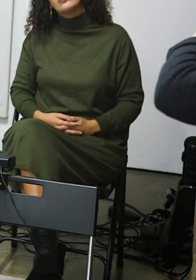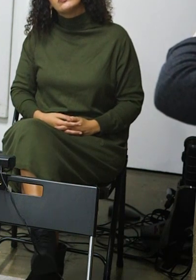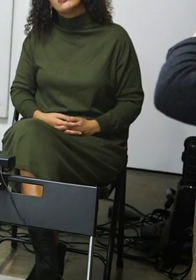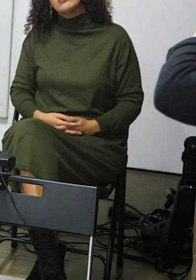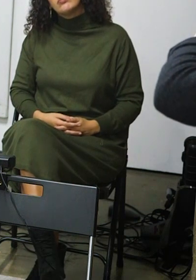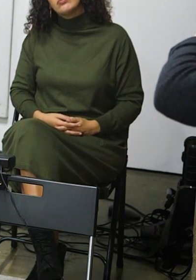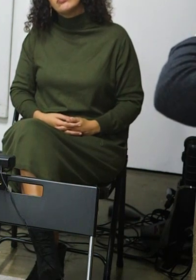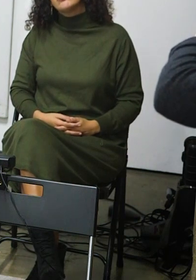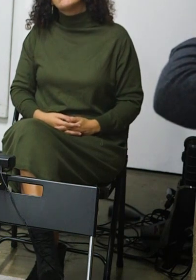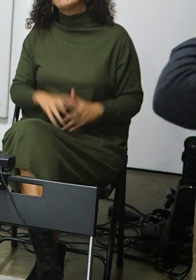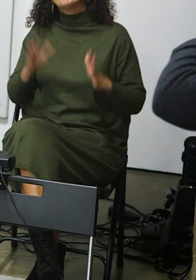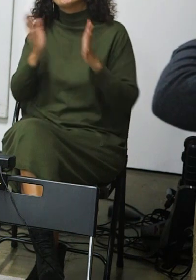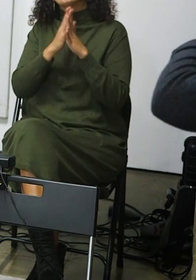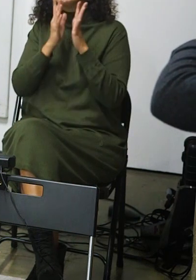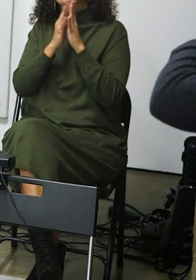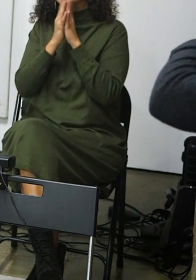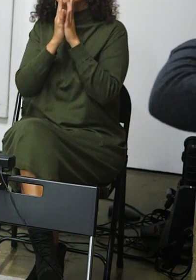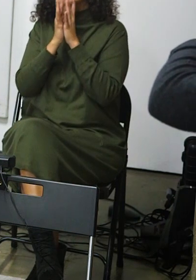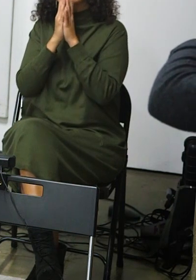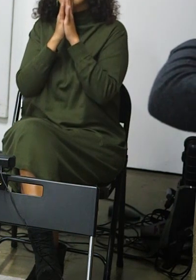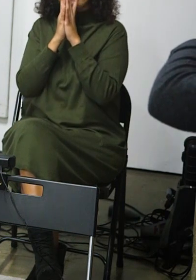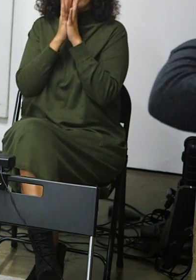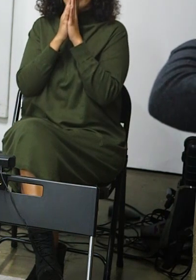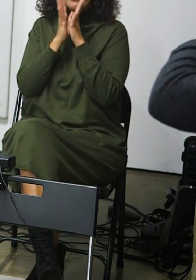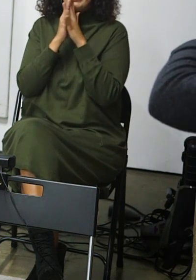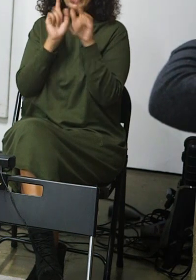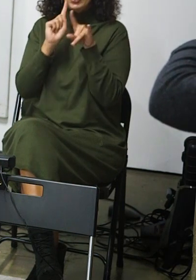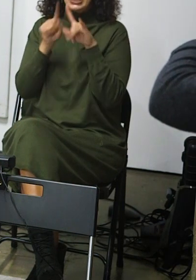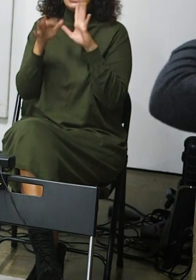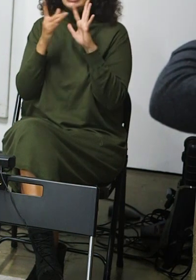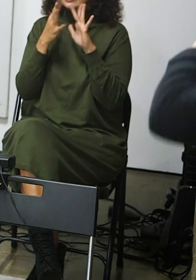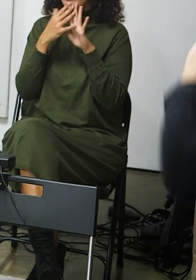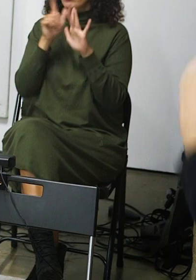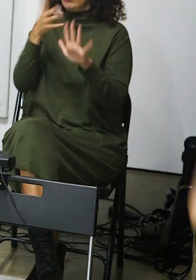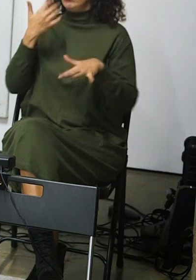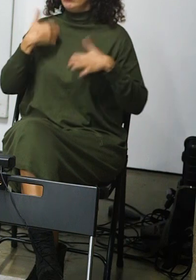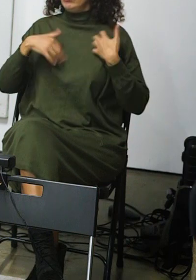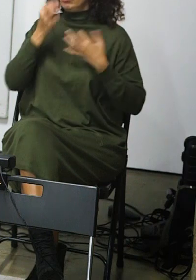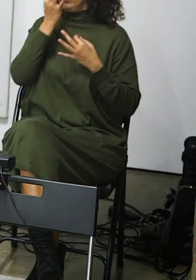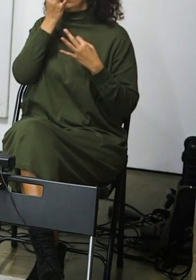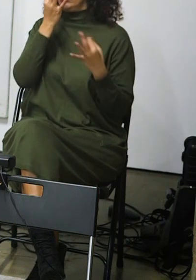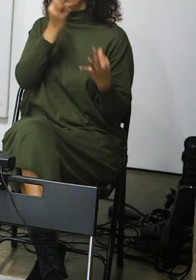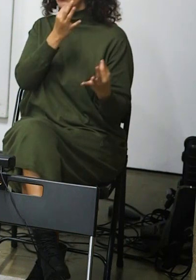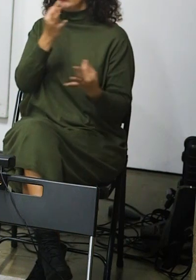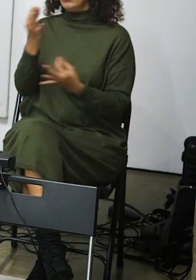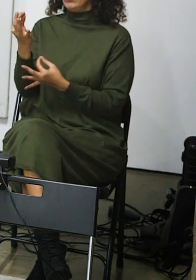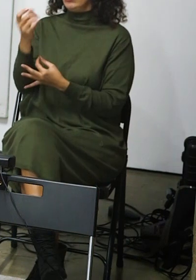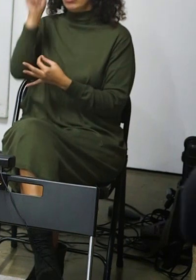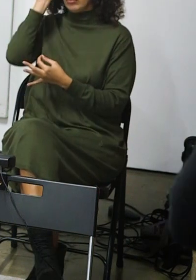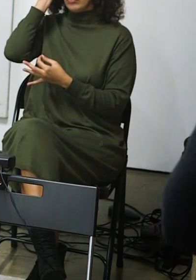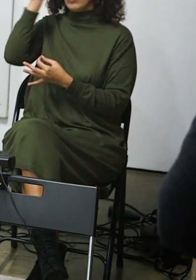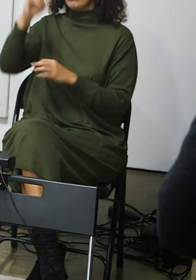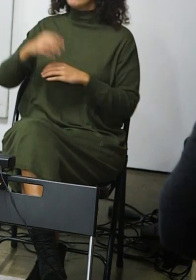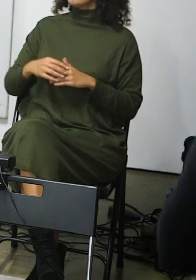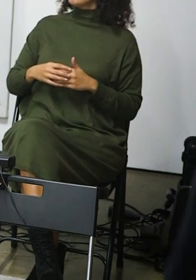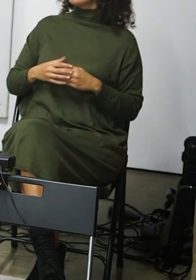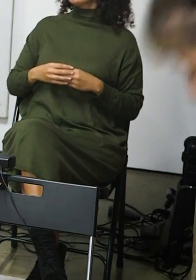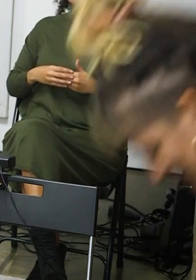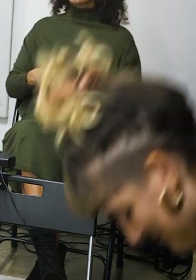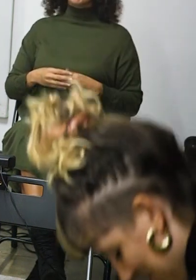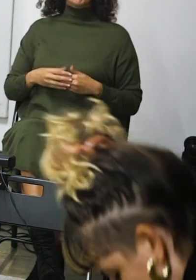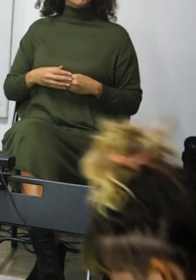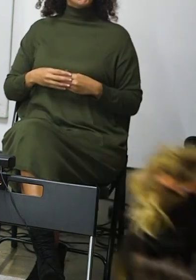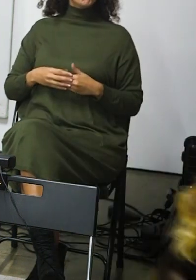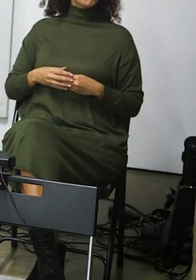Okay, way to answer this. So I'm quite interested in the idea of idleness. So as opposed